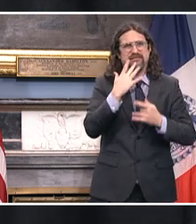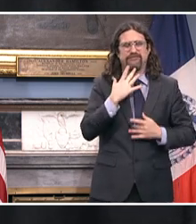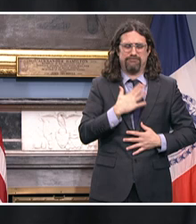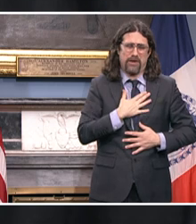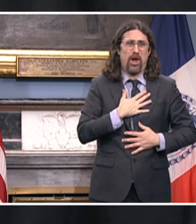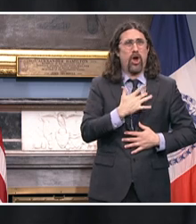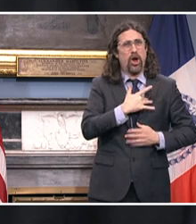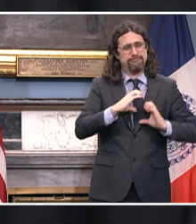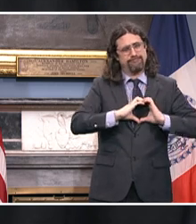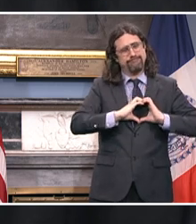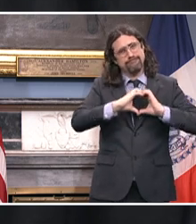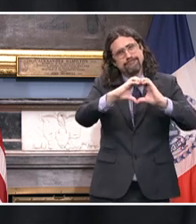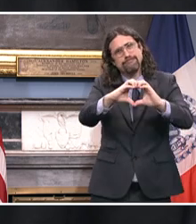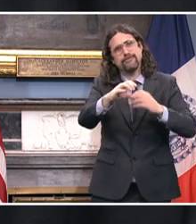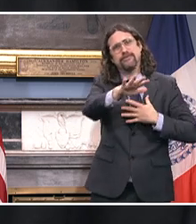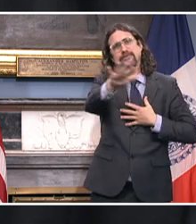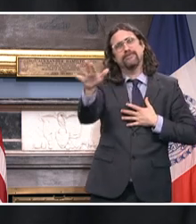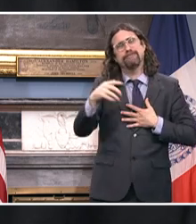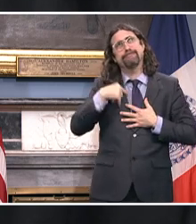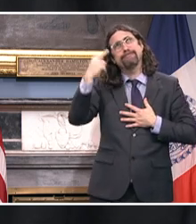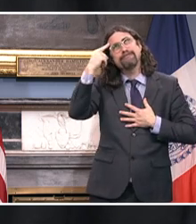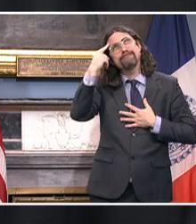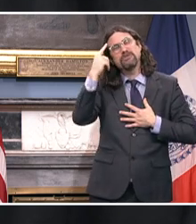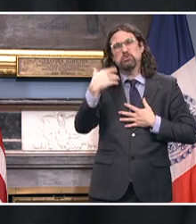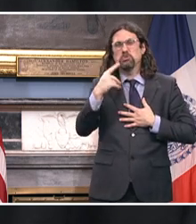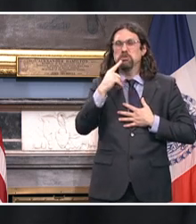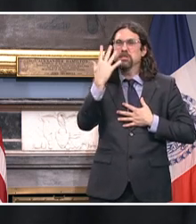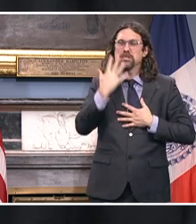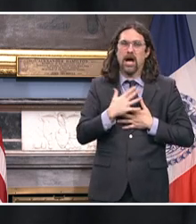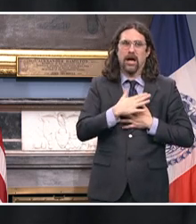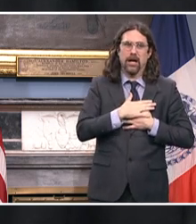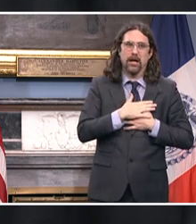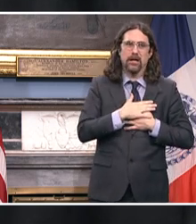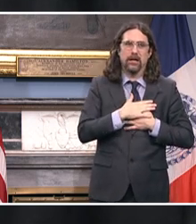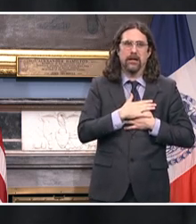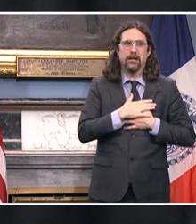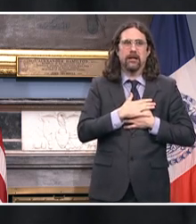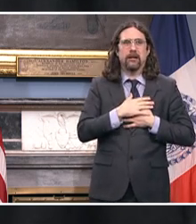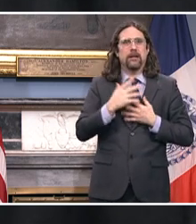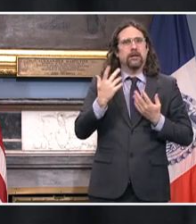life was pretty normal, and then bang, it's gone. And the shock, the pain,